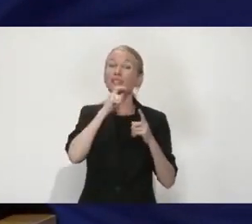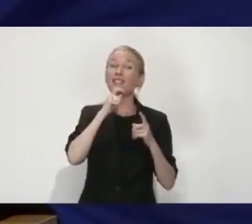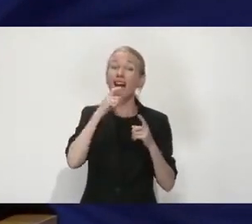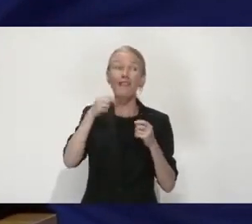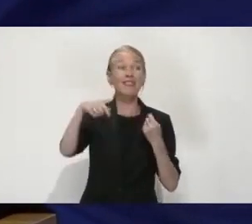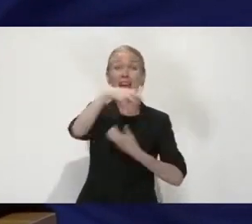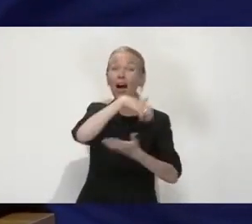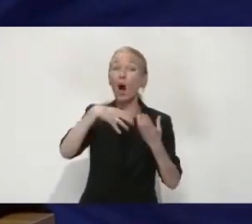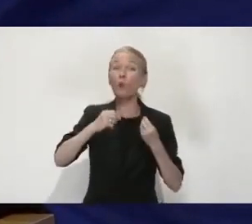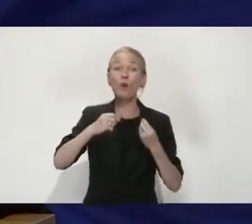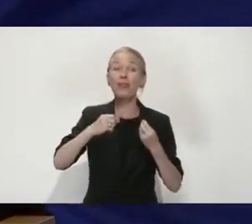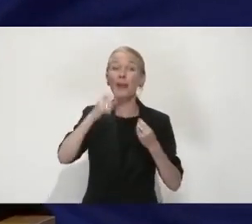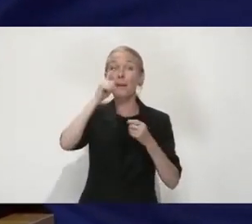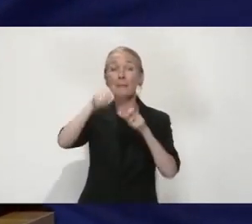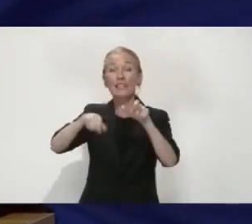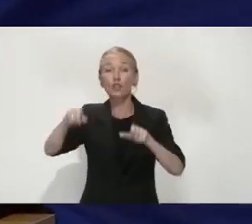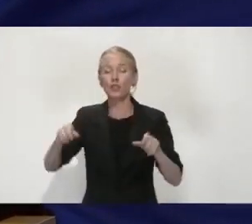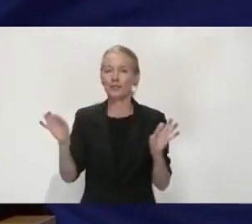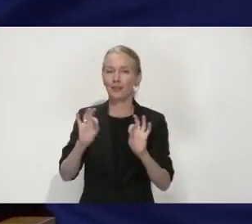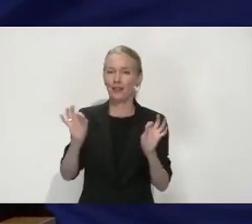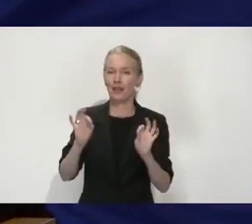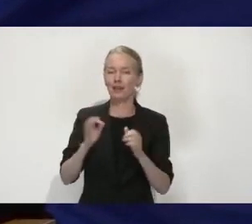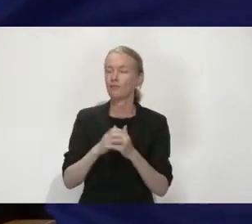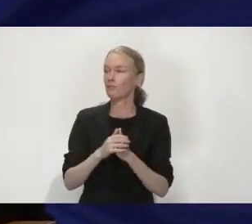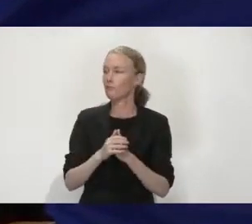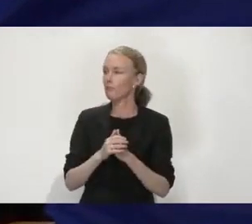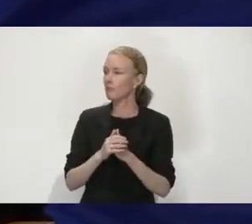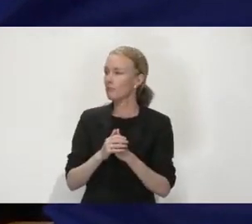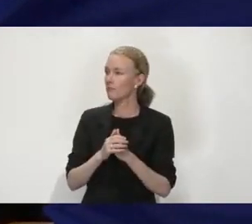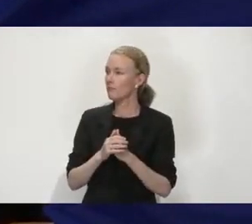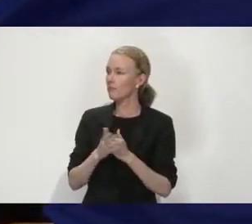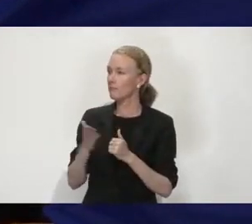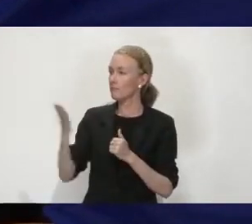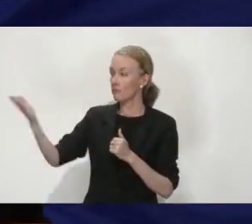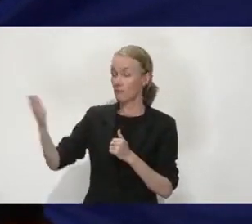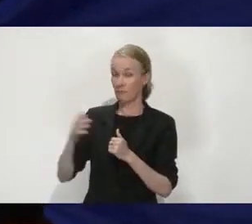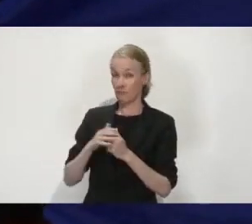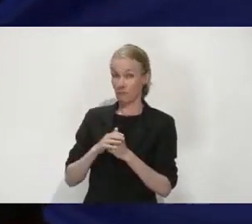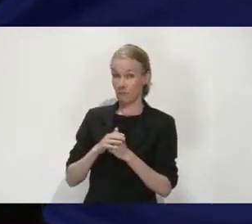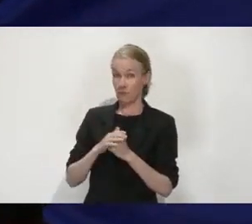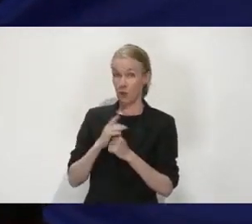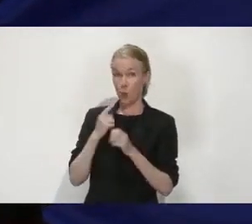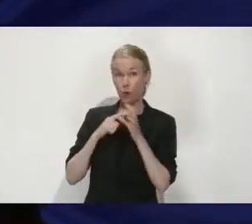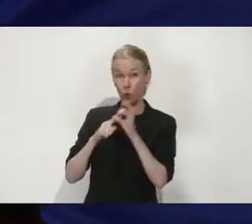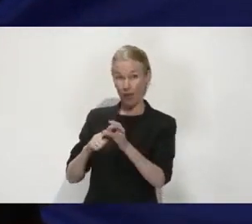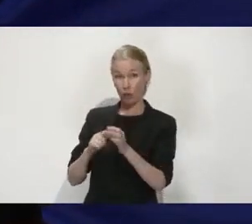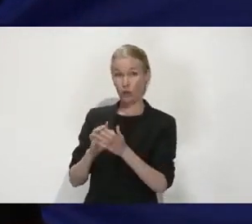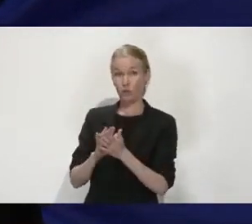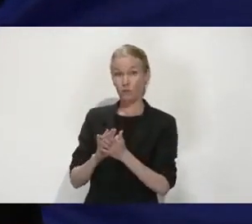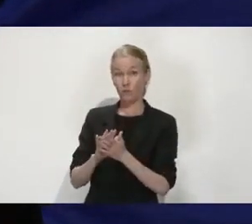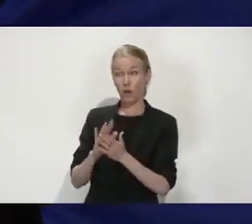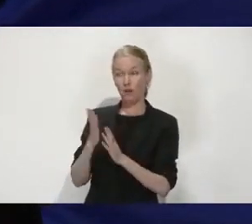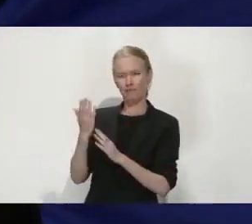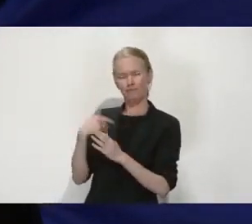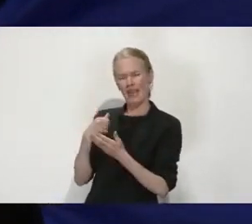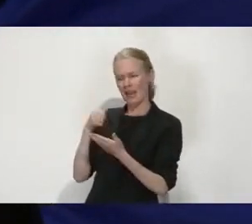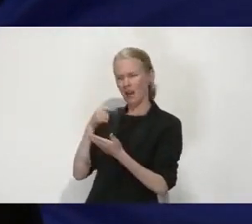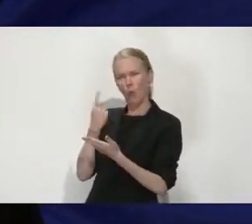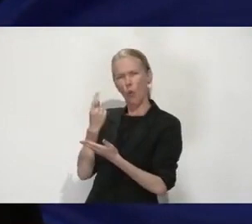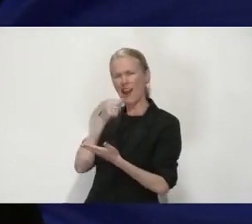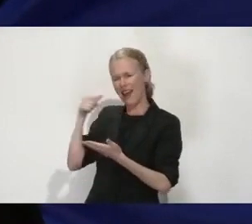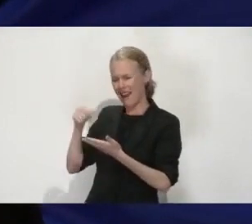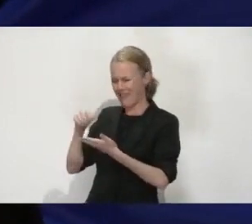the press has a copy of a letter that was sent to you in June, apparently showing that more than 100 people who were in a